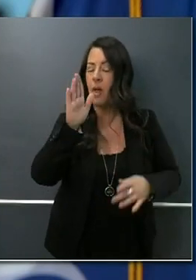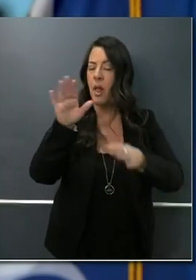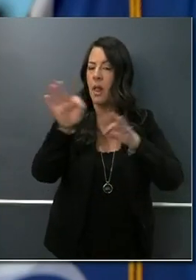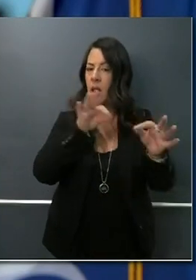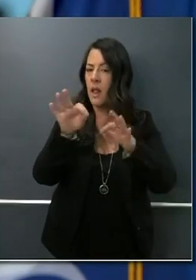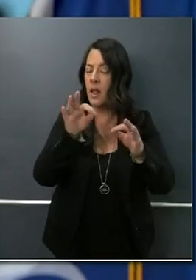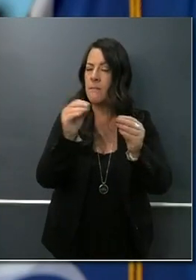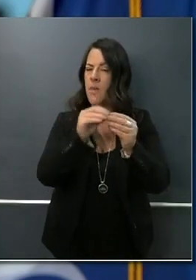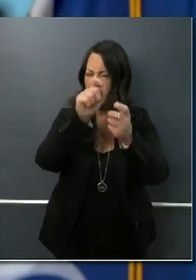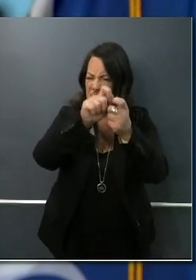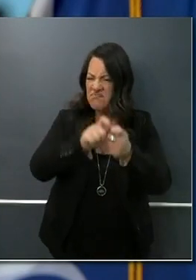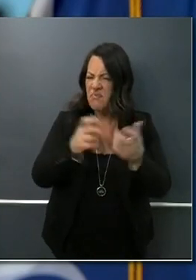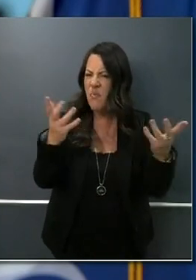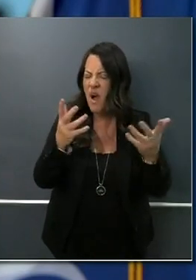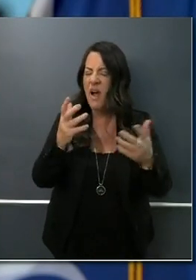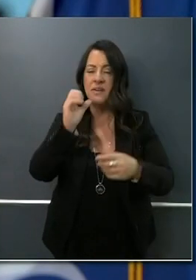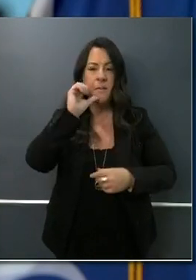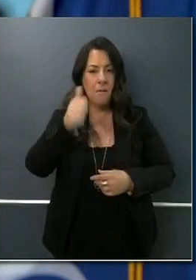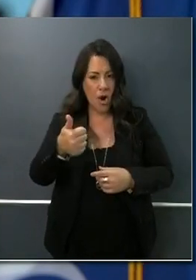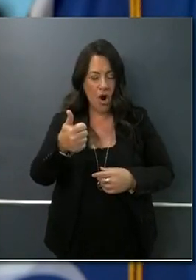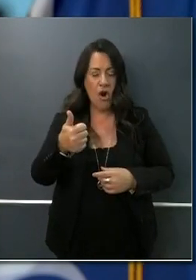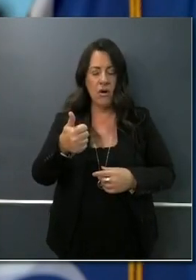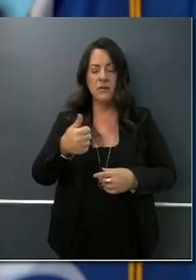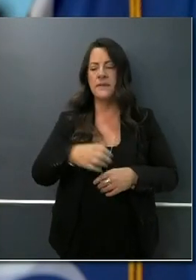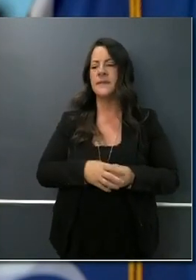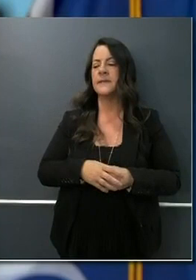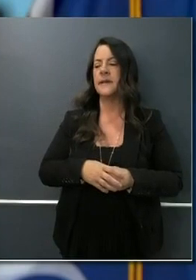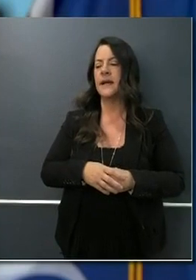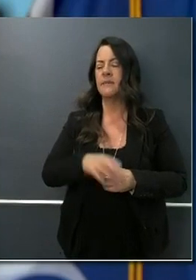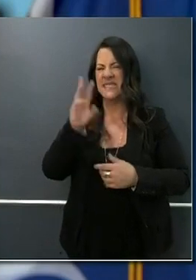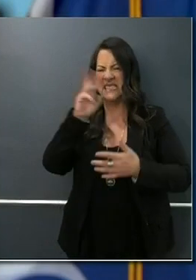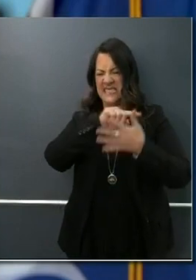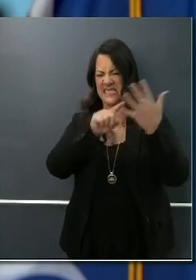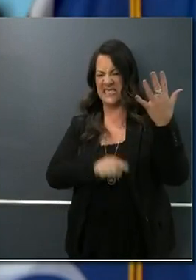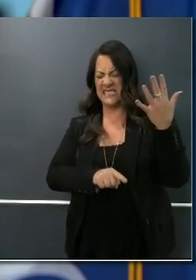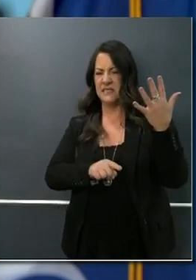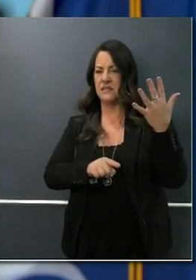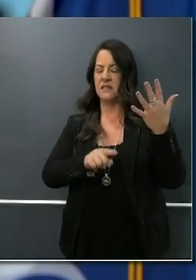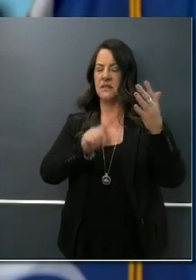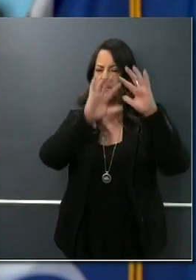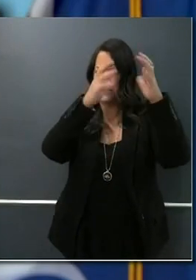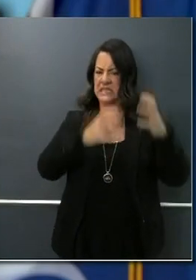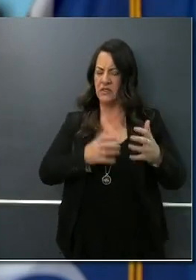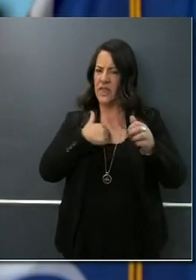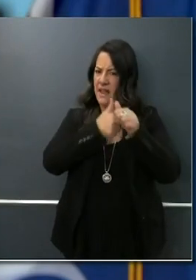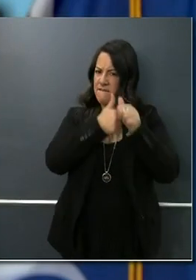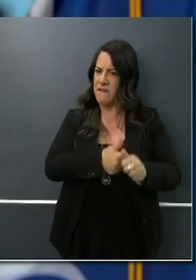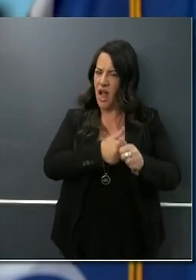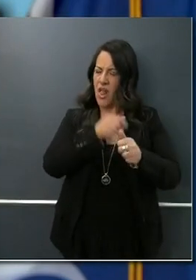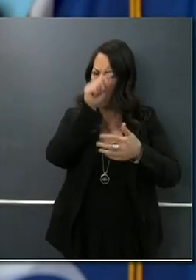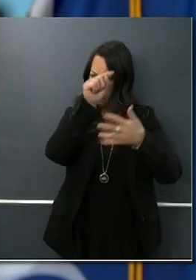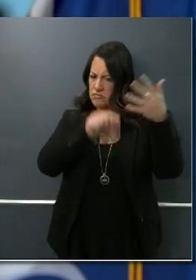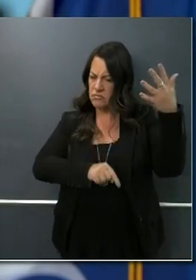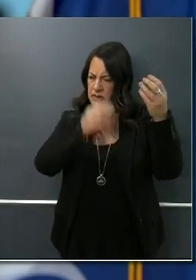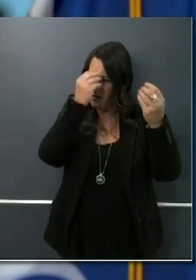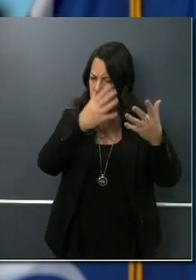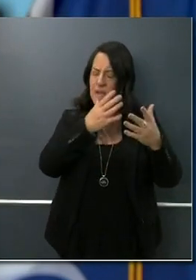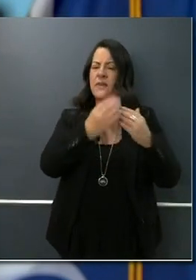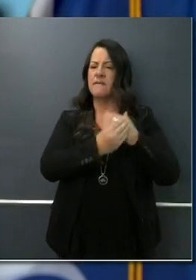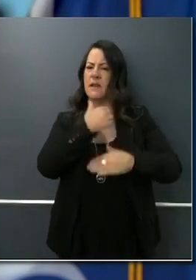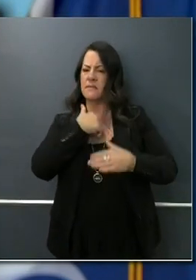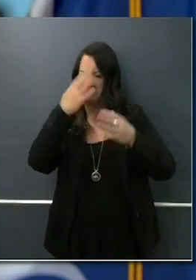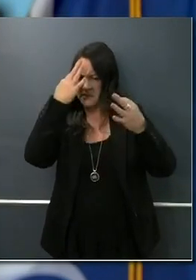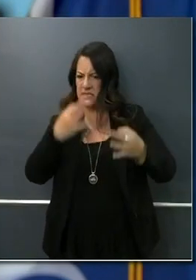indicator 5 of our 6 indicators. That indicator is specific to business. We'll talk regions, we'll talk